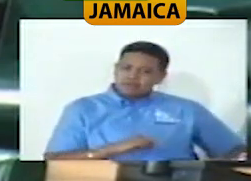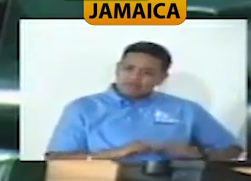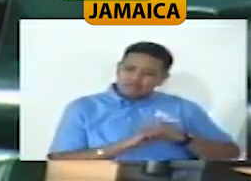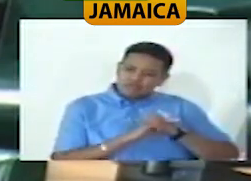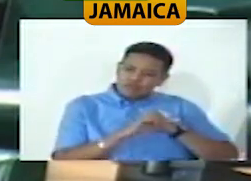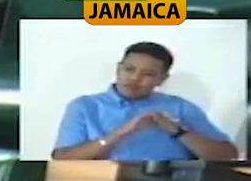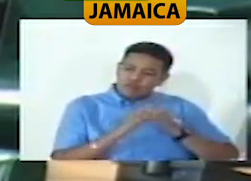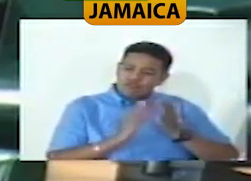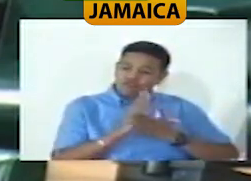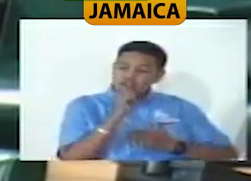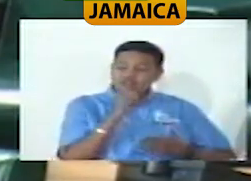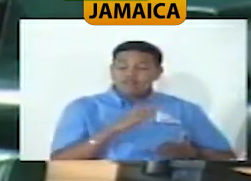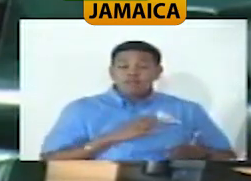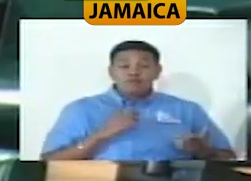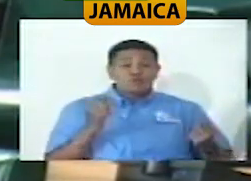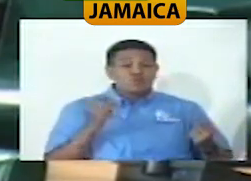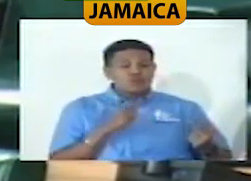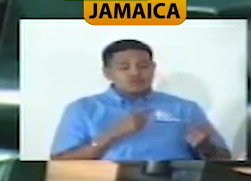And by doing so,